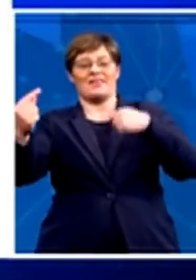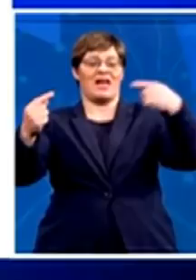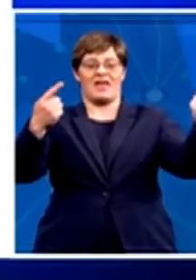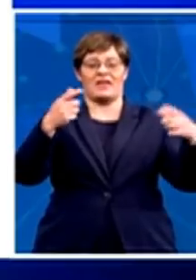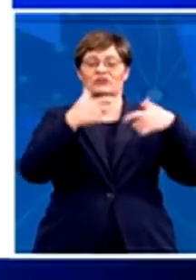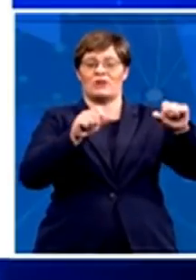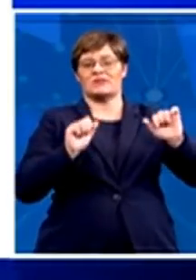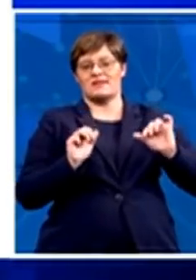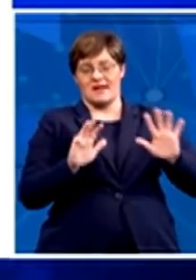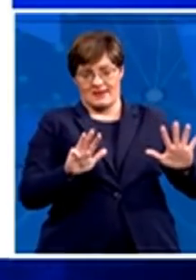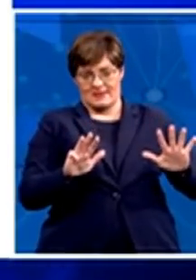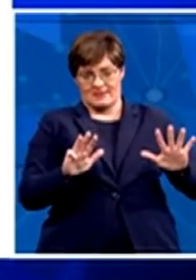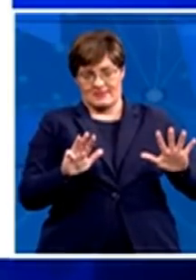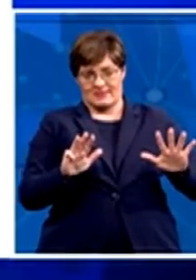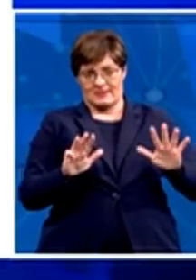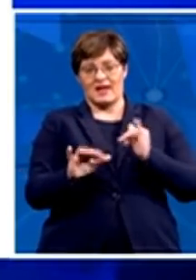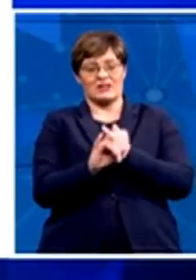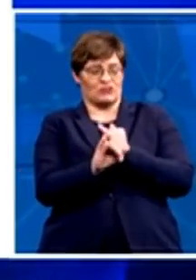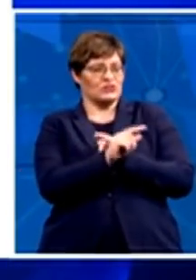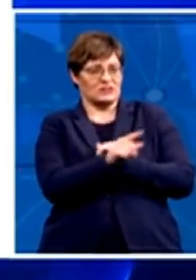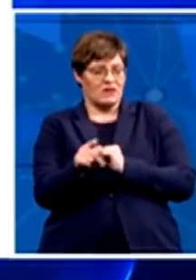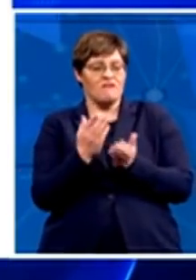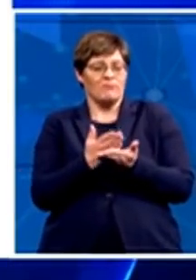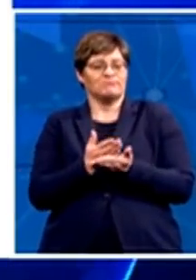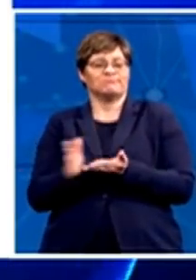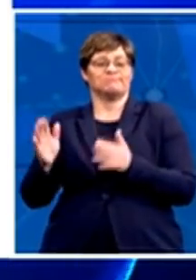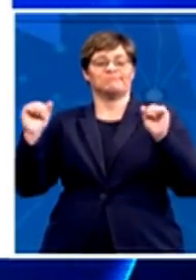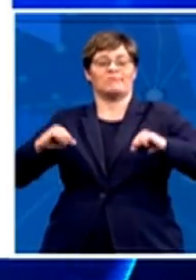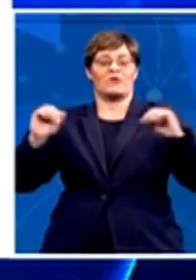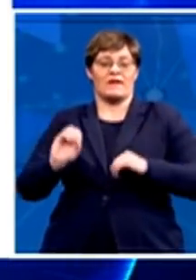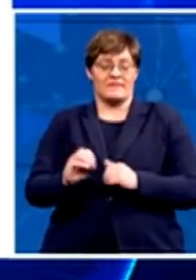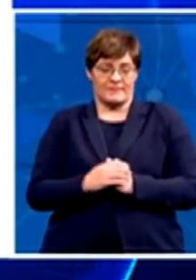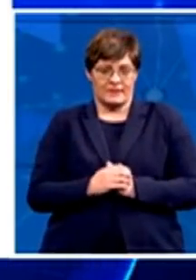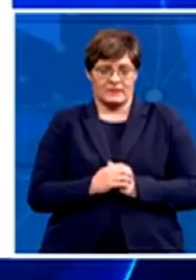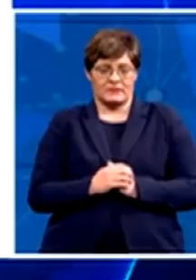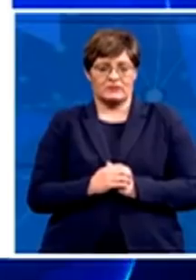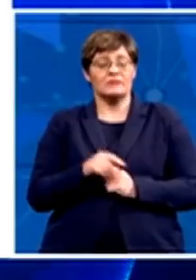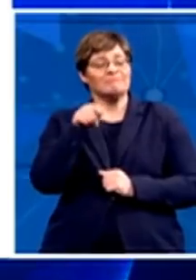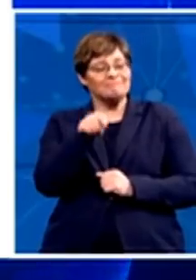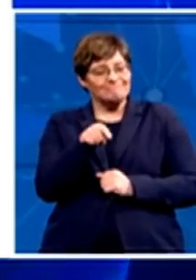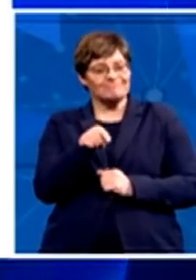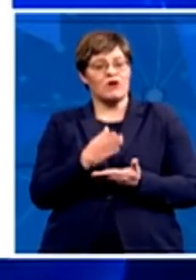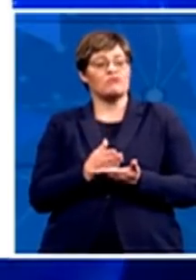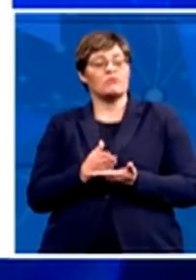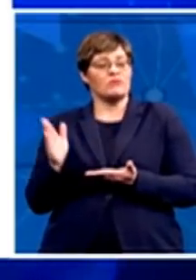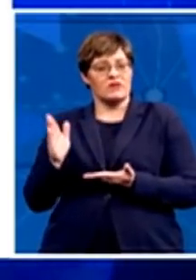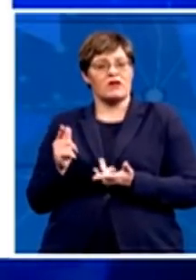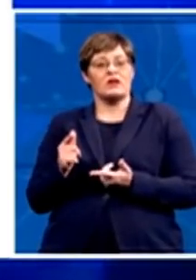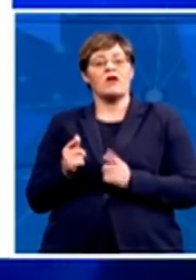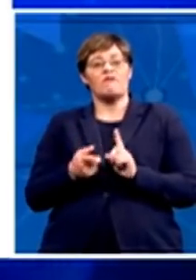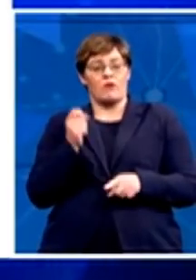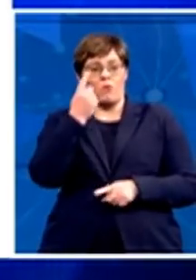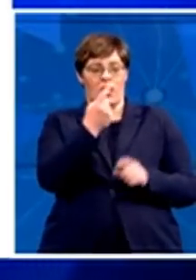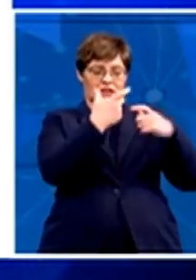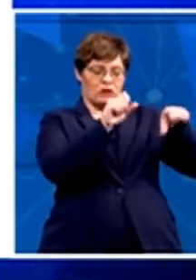motion for removal is brought. And of course, the basis for removal will differ greatly from one Chapter 9 head to another, and even